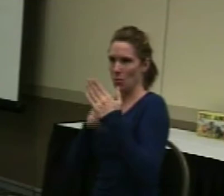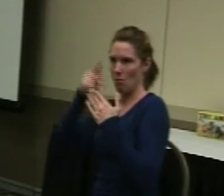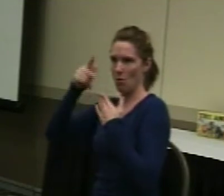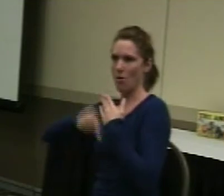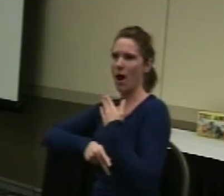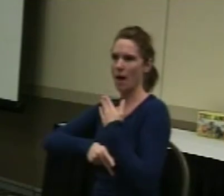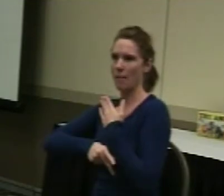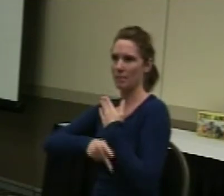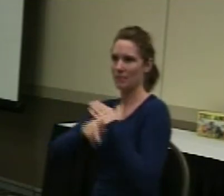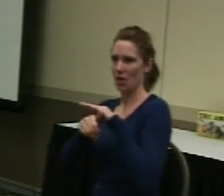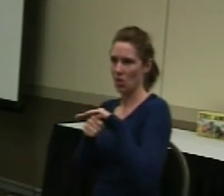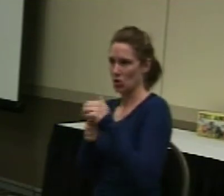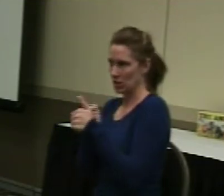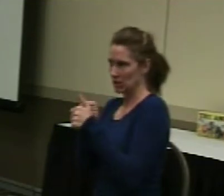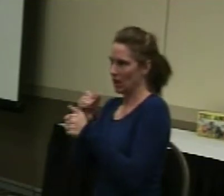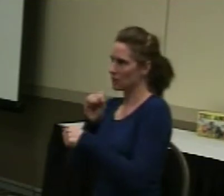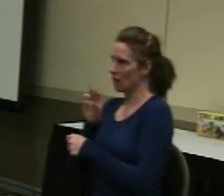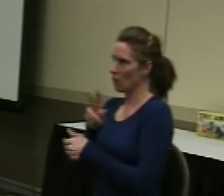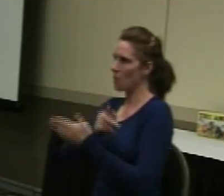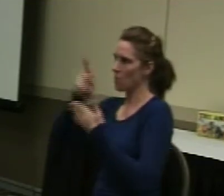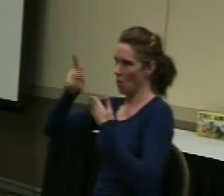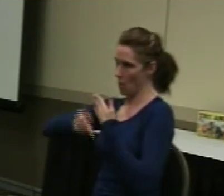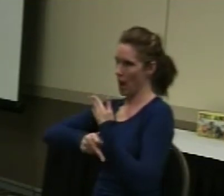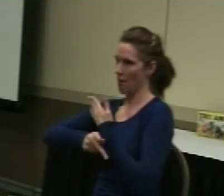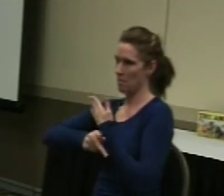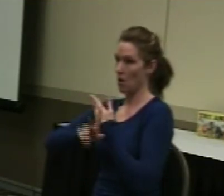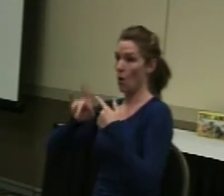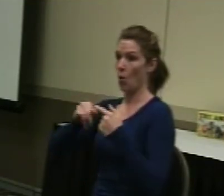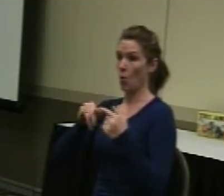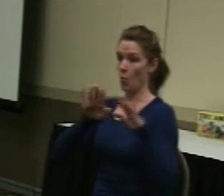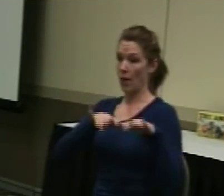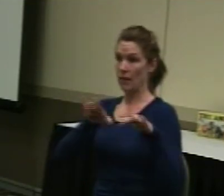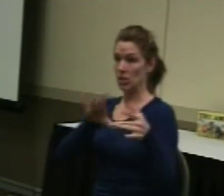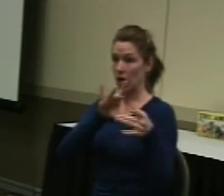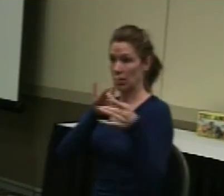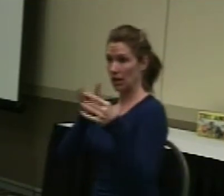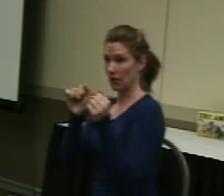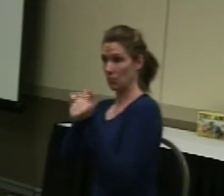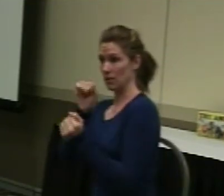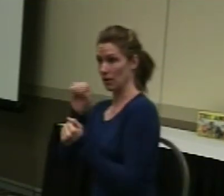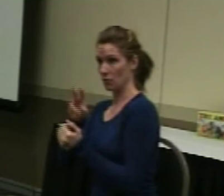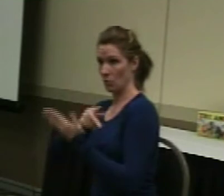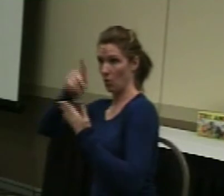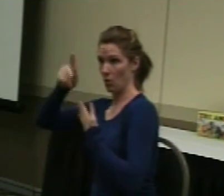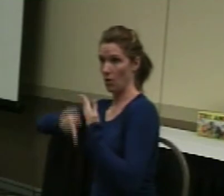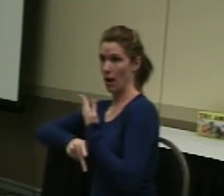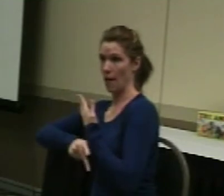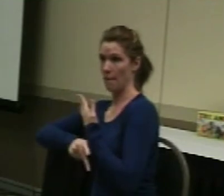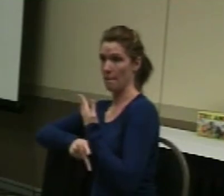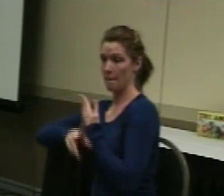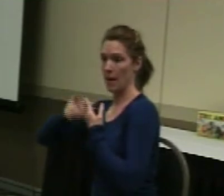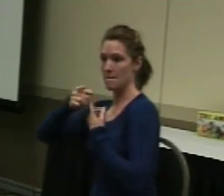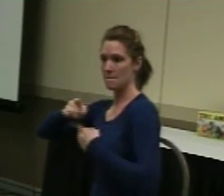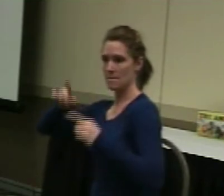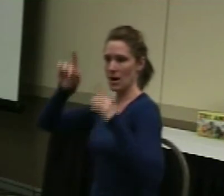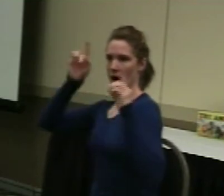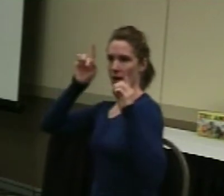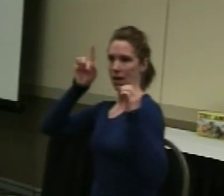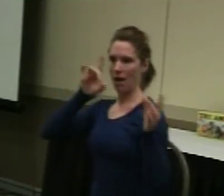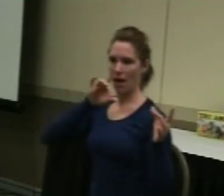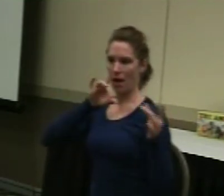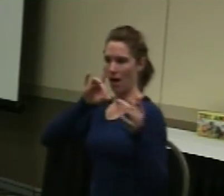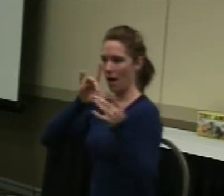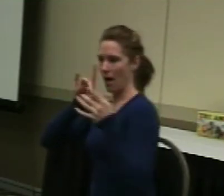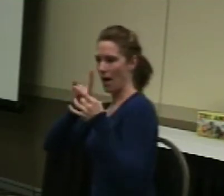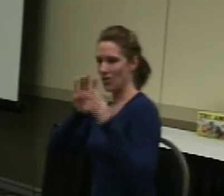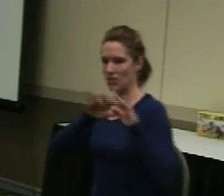that when the child connected with that software programming, he finally was engaged in